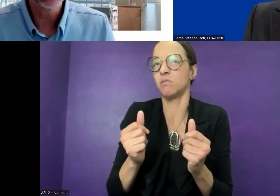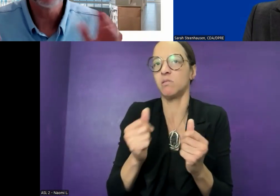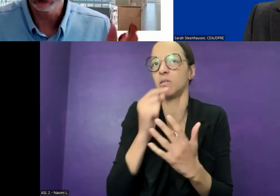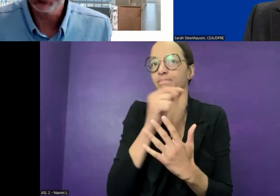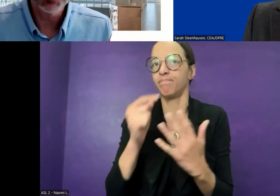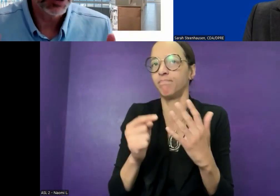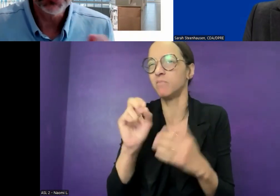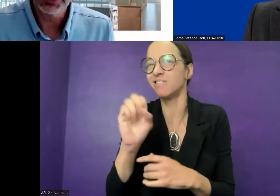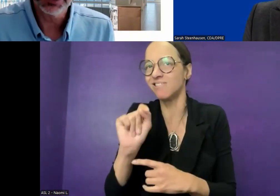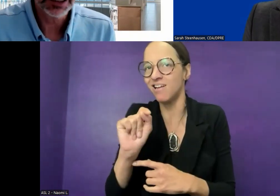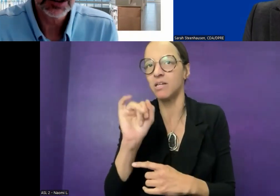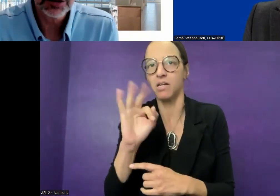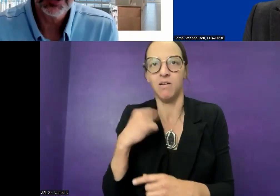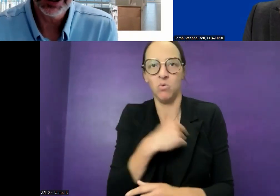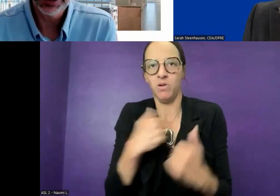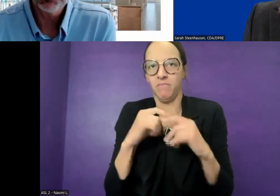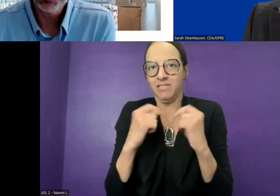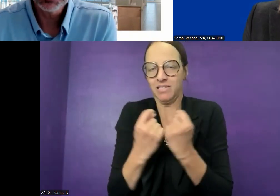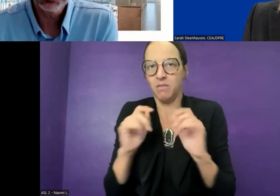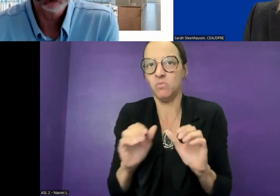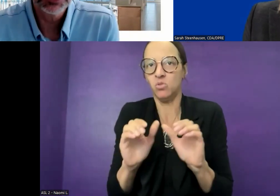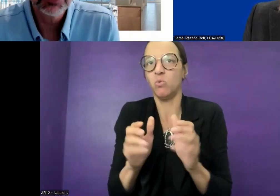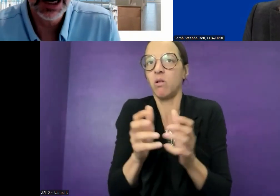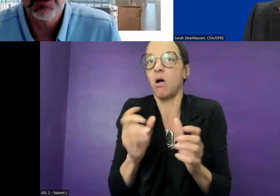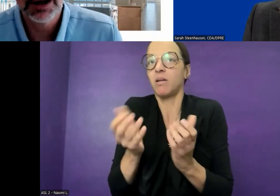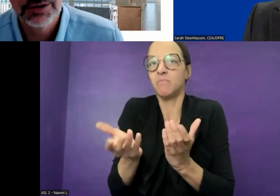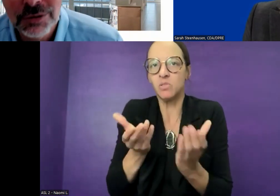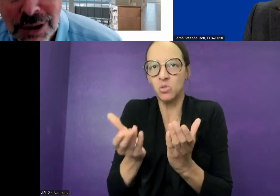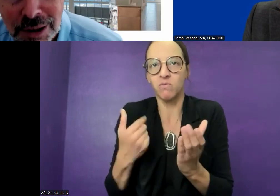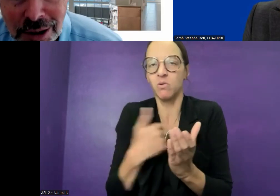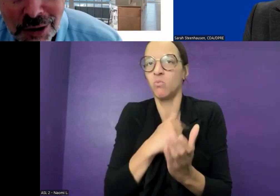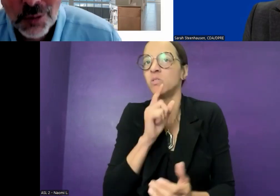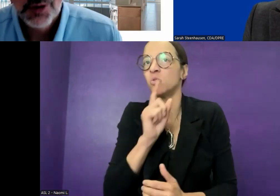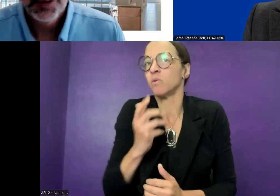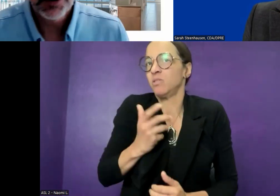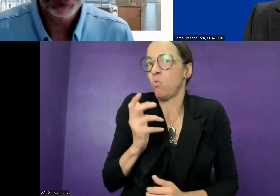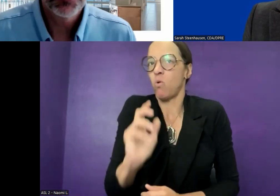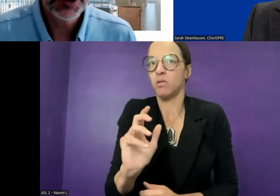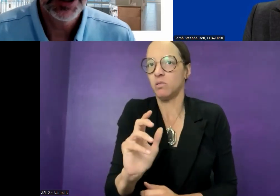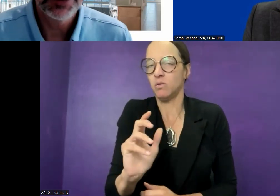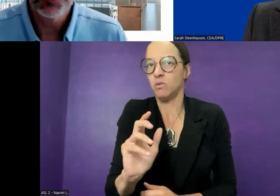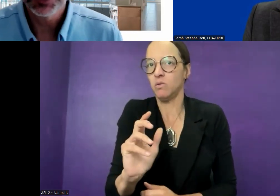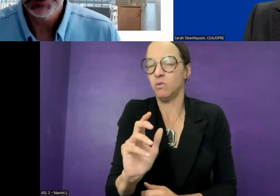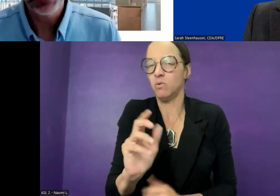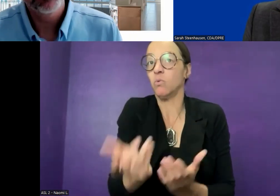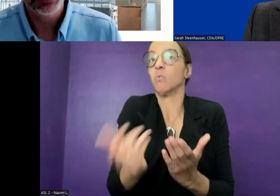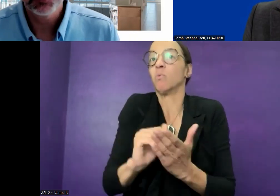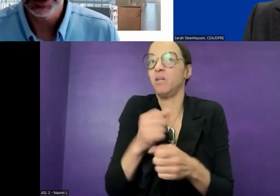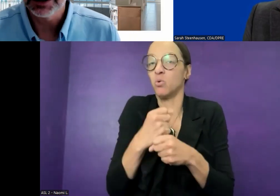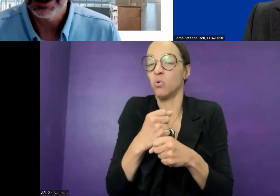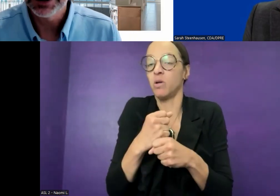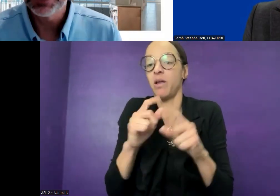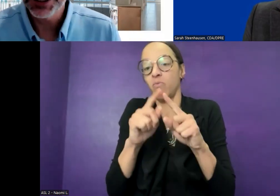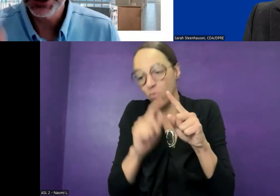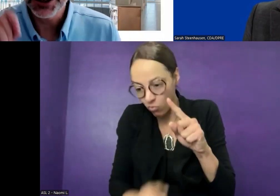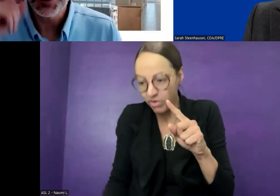a team that's going to be doing a lot of the serving, and we certainly do not want to, we don't want to recreate the wheel. We want to find the